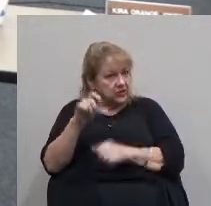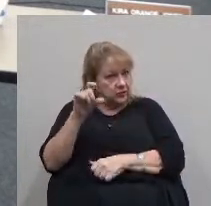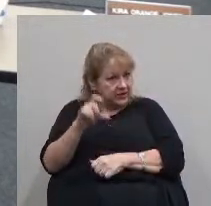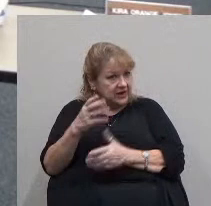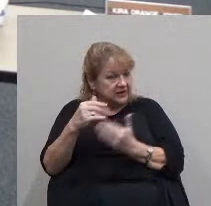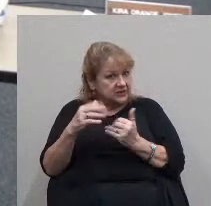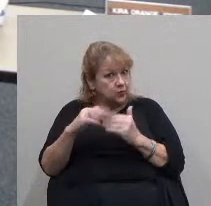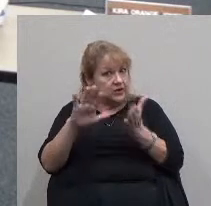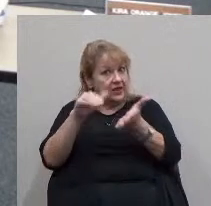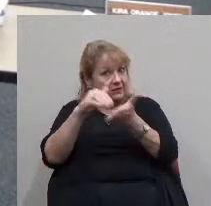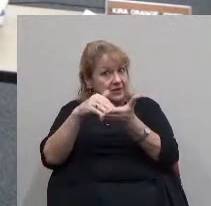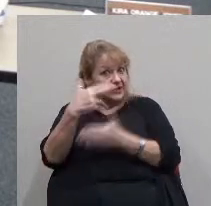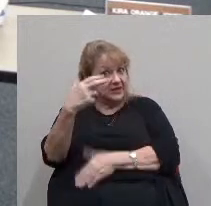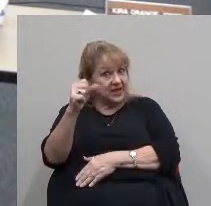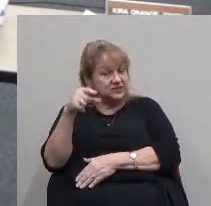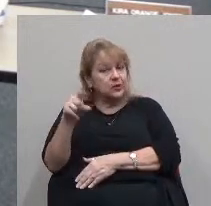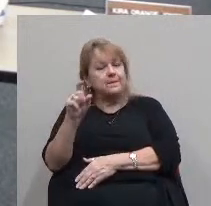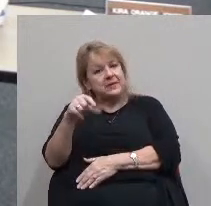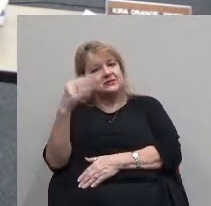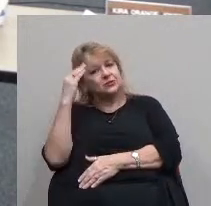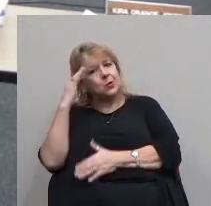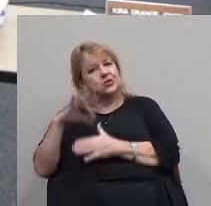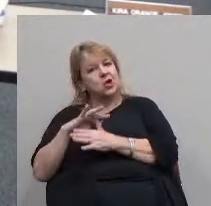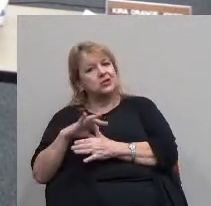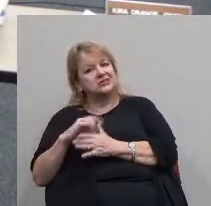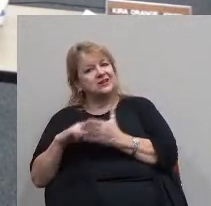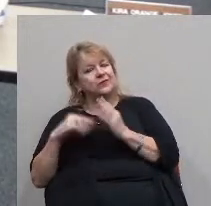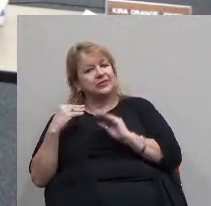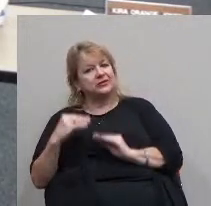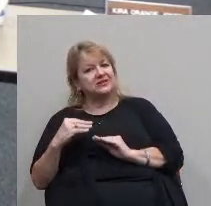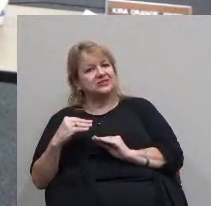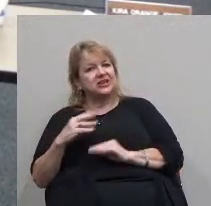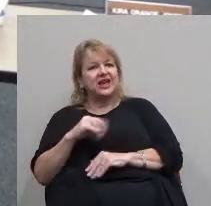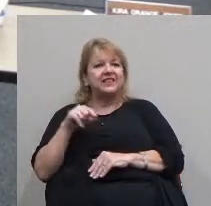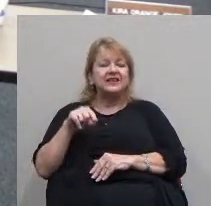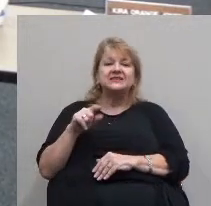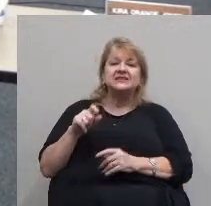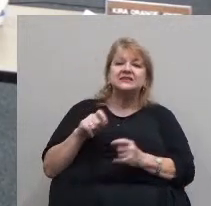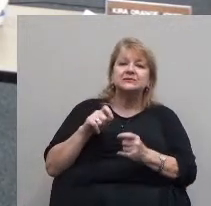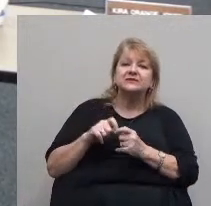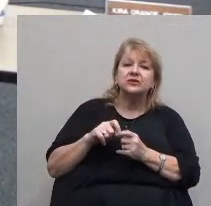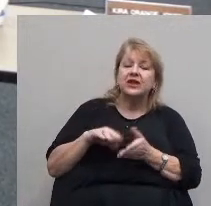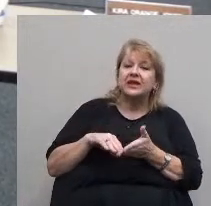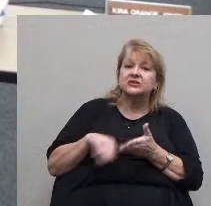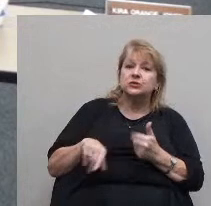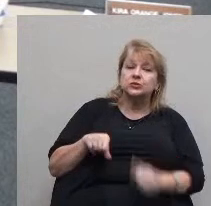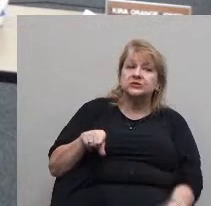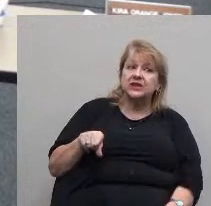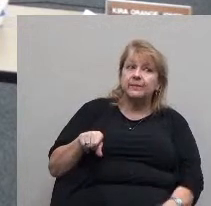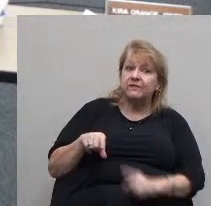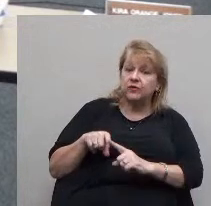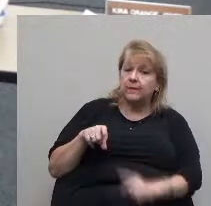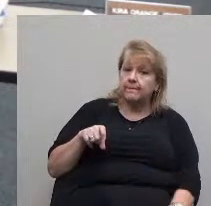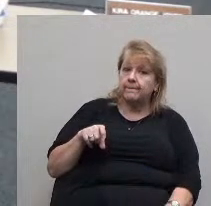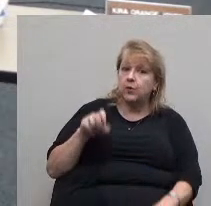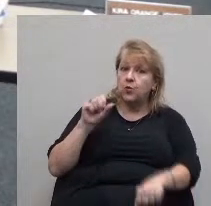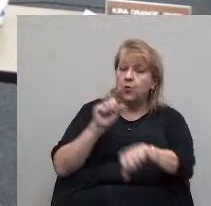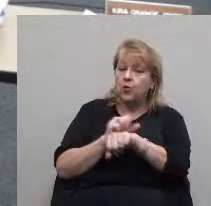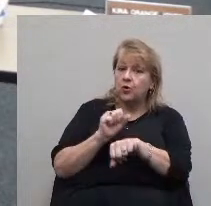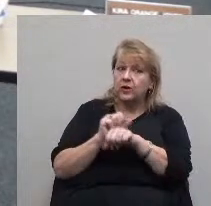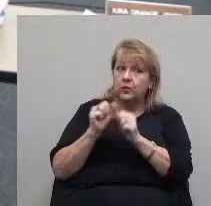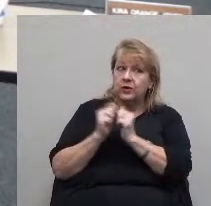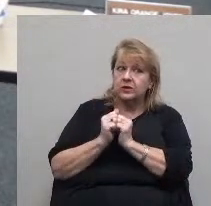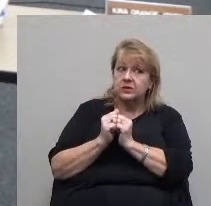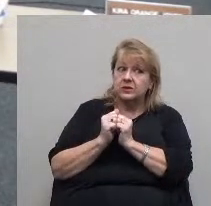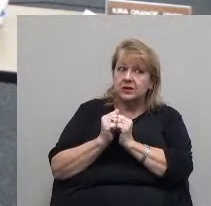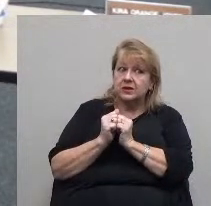at the middle and the high school level. And it specifically excludes them from working